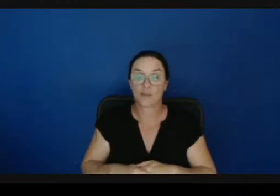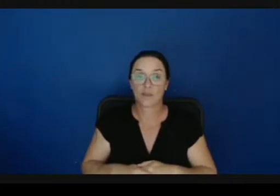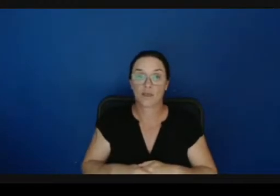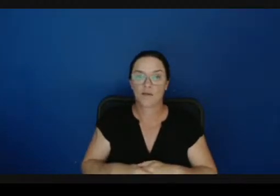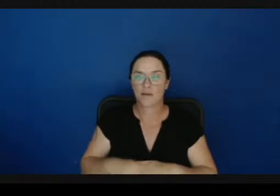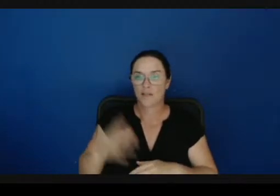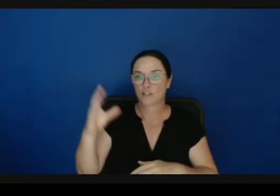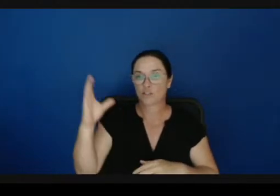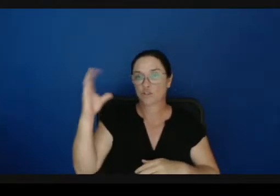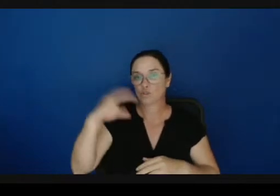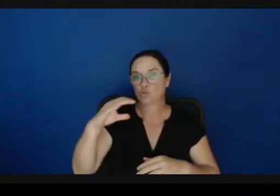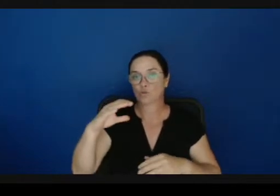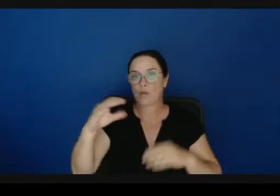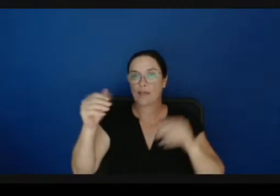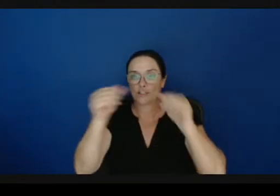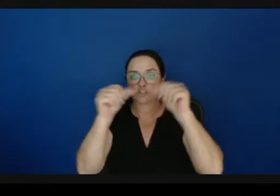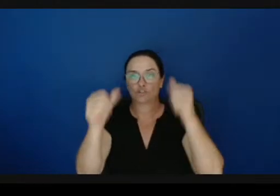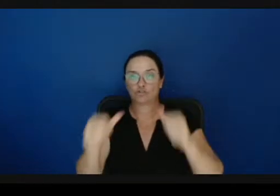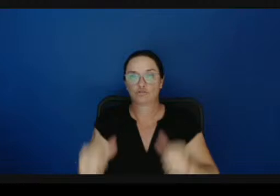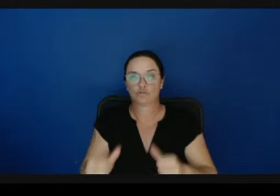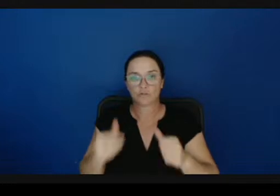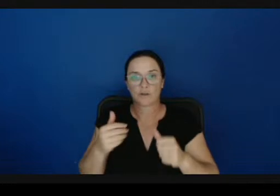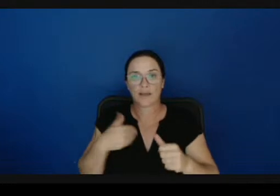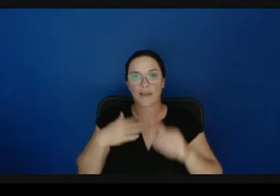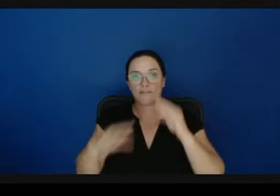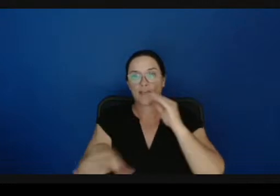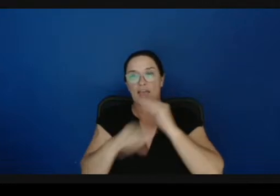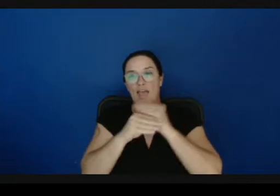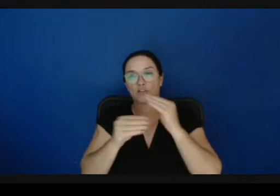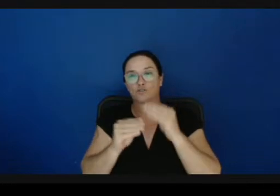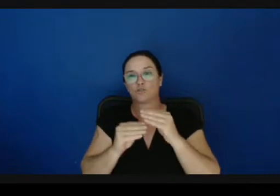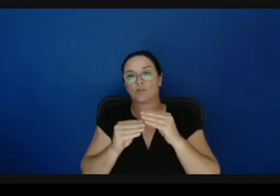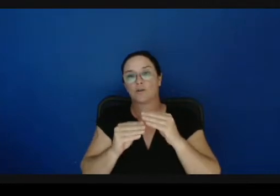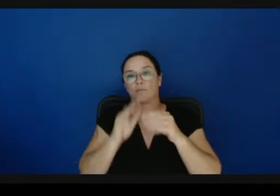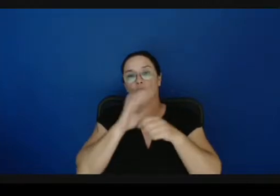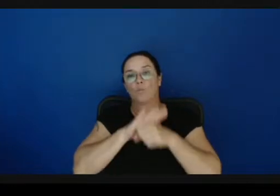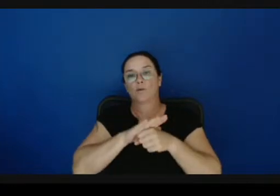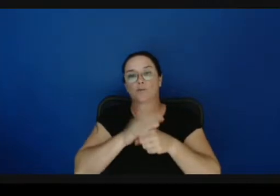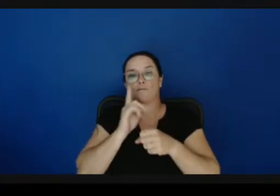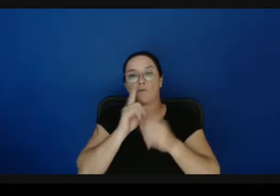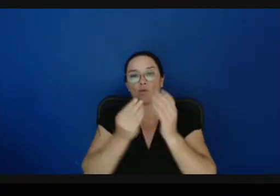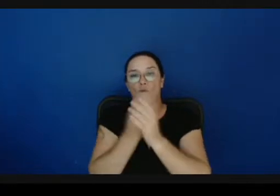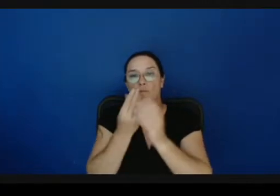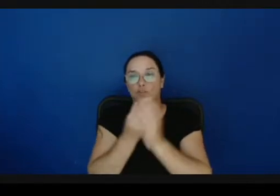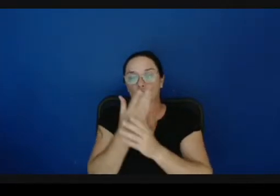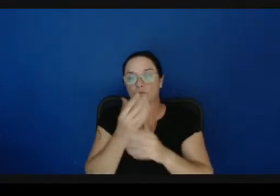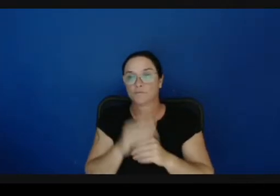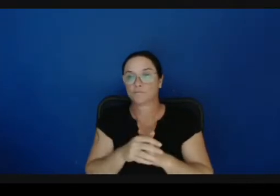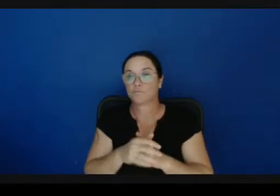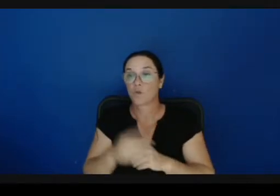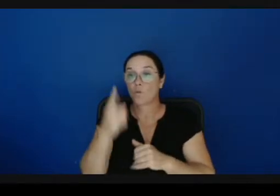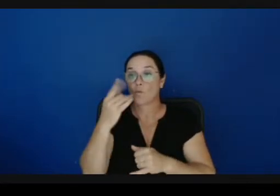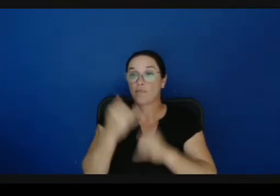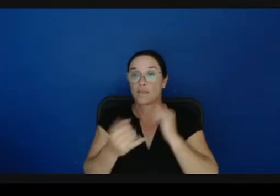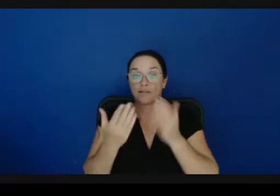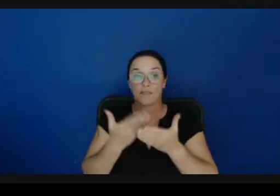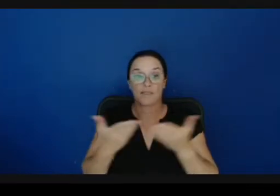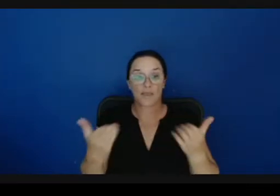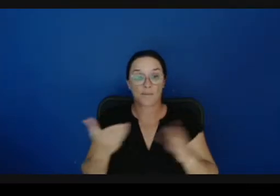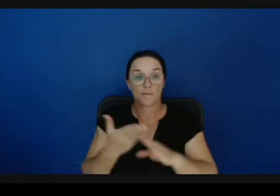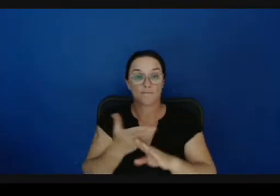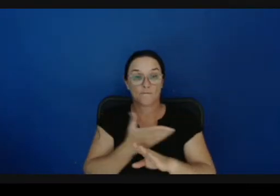dynamic in here with this being that extra overflow pressure for that eruption. So one last thing before